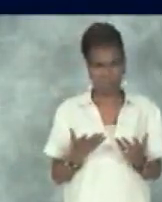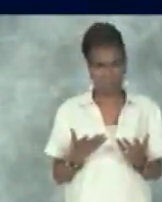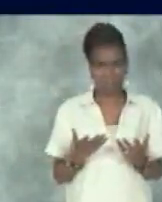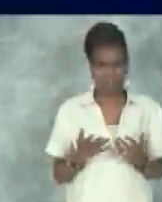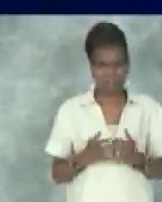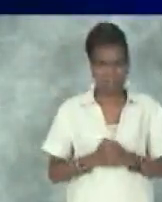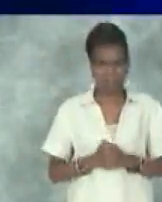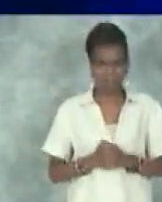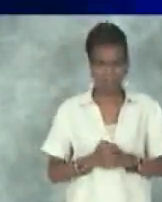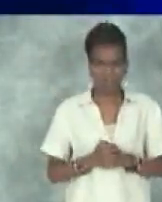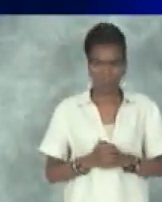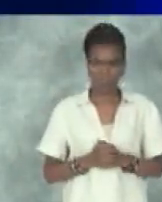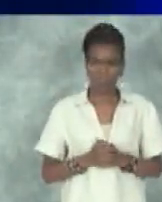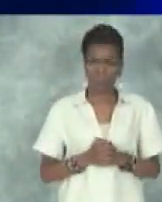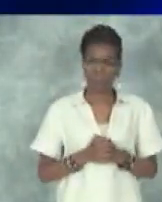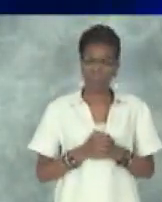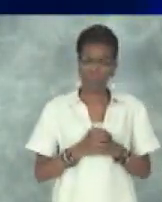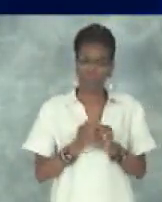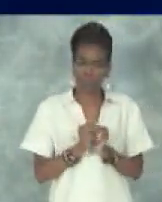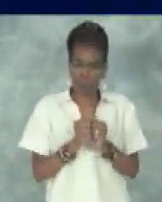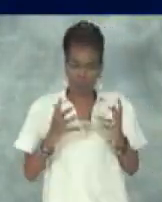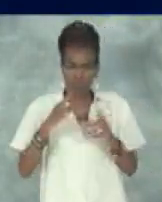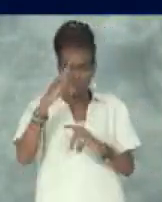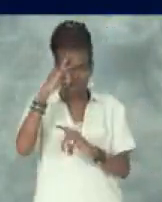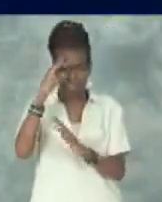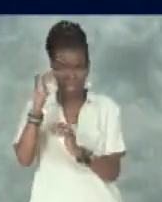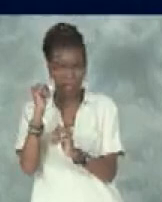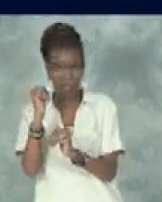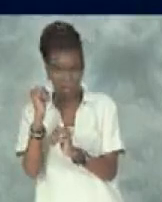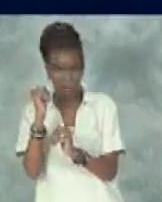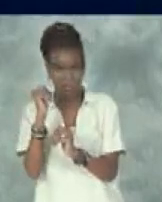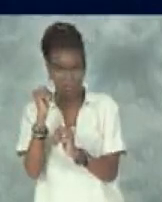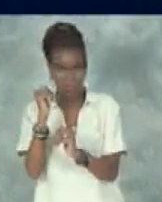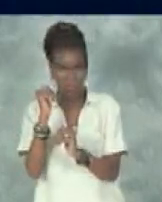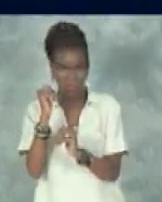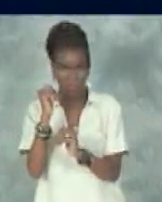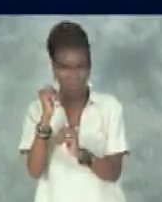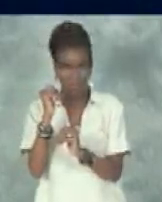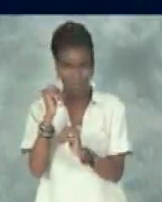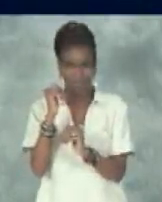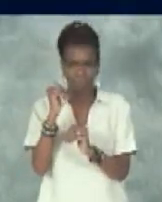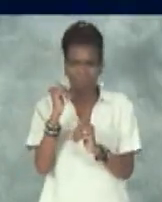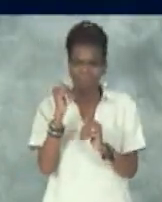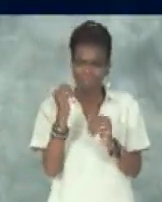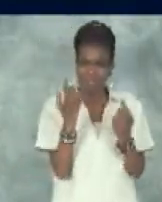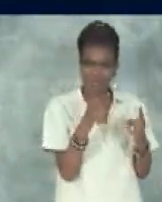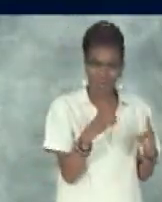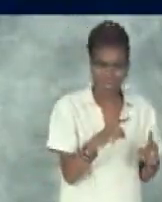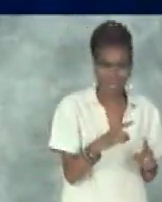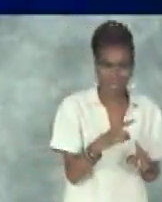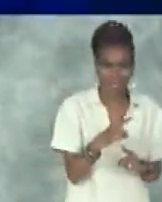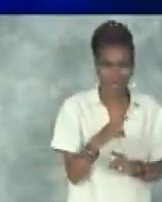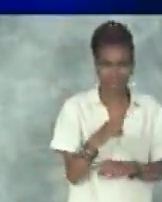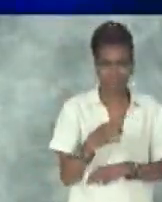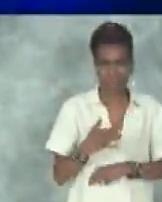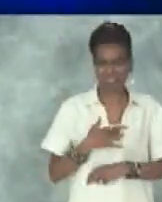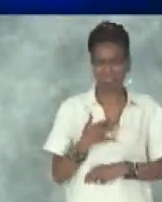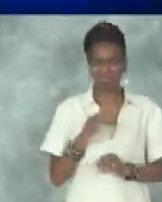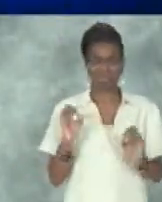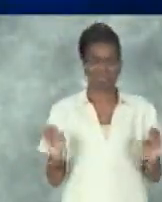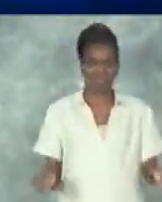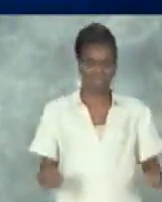because when you are hopeless, hopelessness leads to apathy.